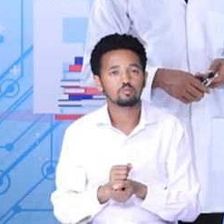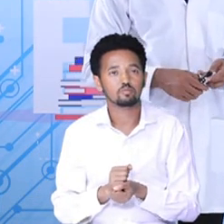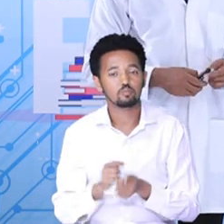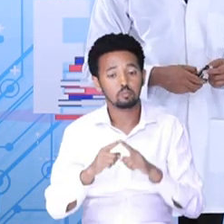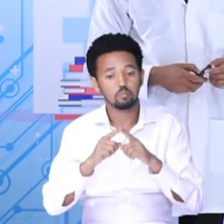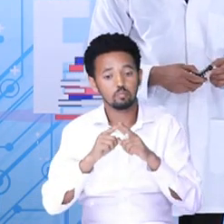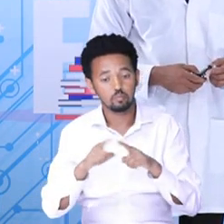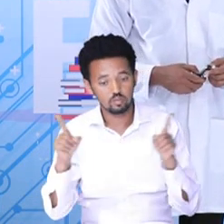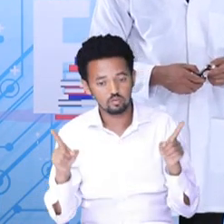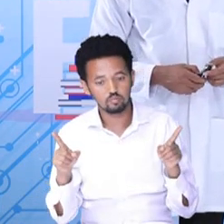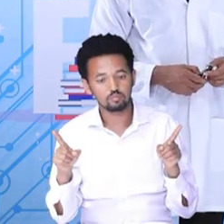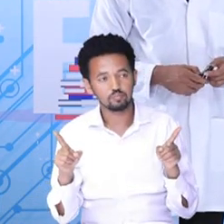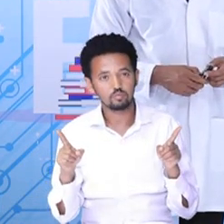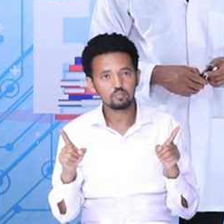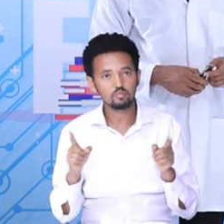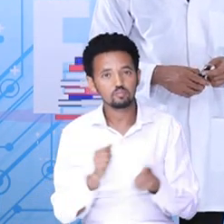But